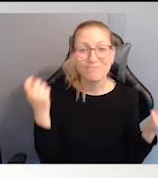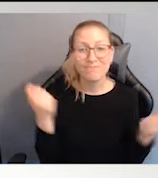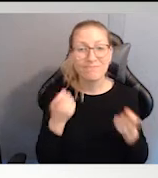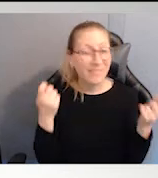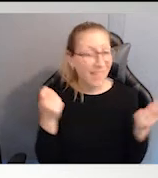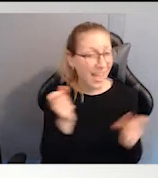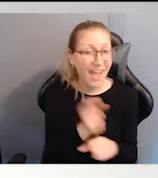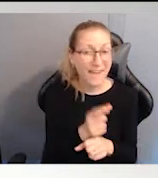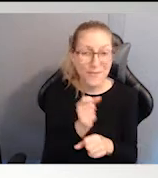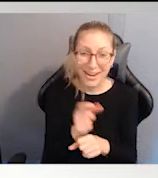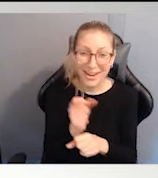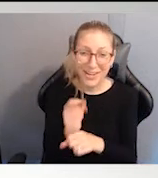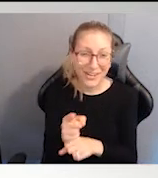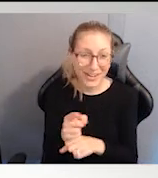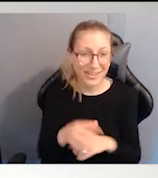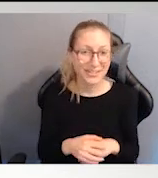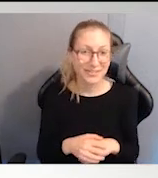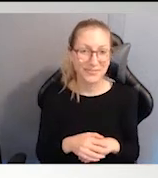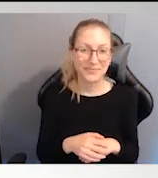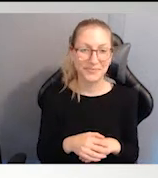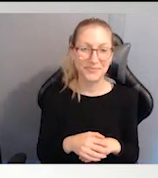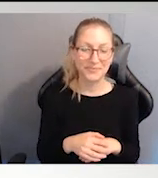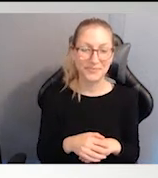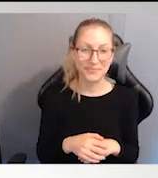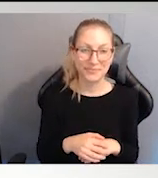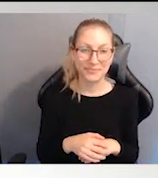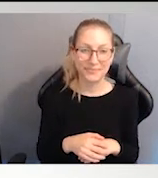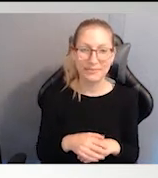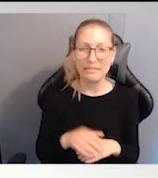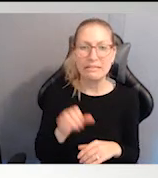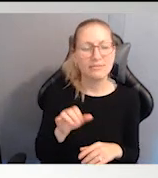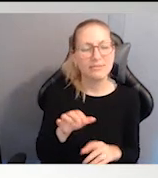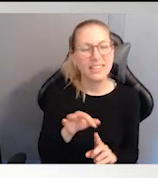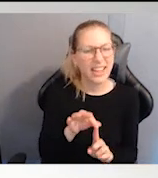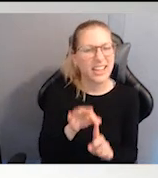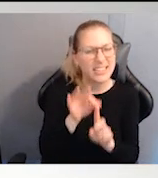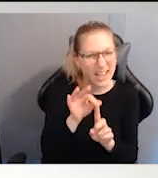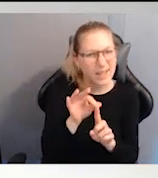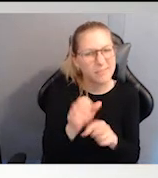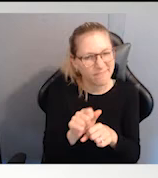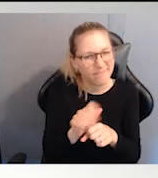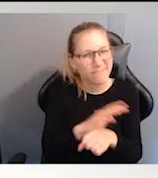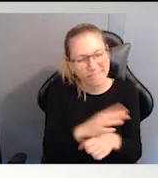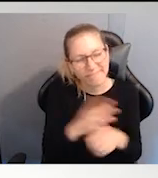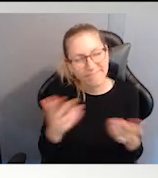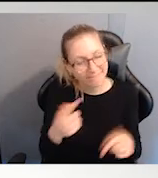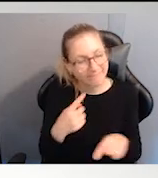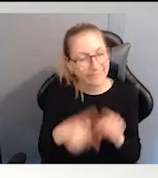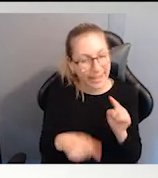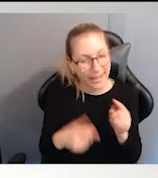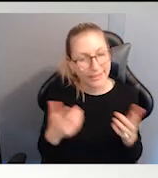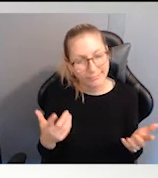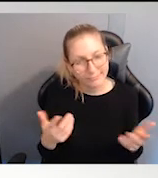that every year. Except for during the pandemic. Yeah, except for during the pandemic.